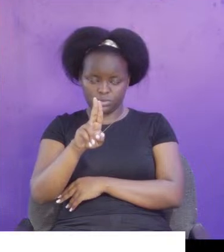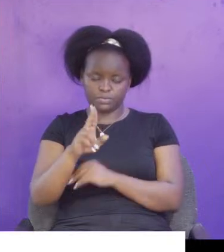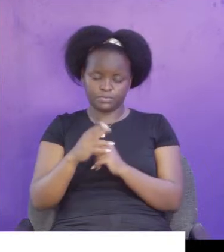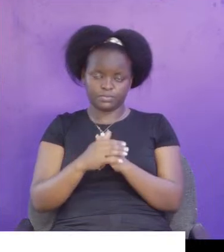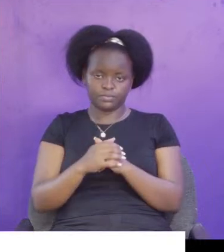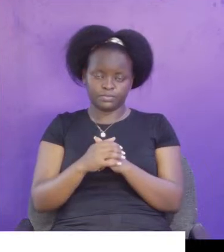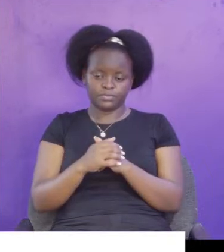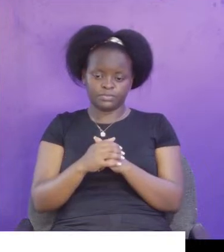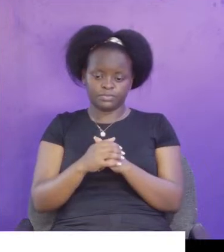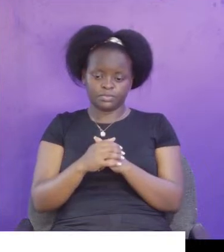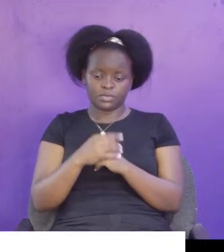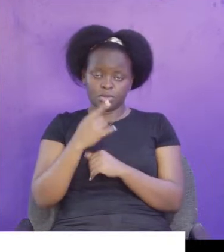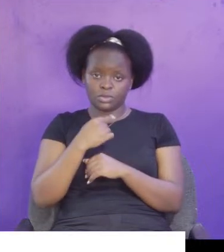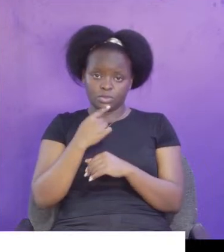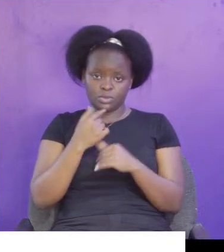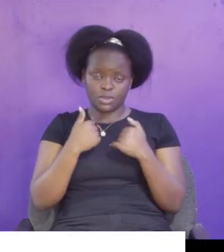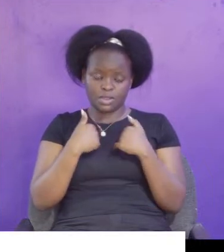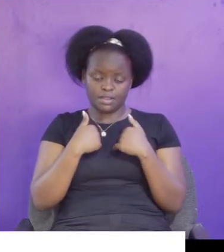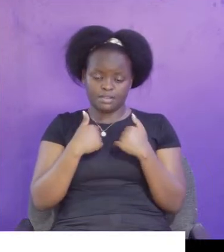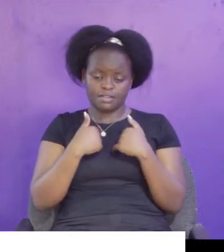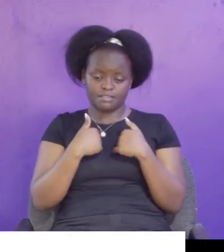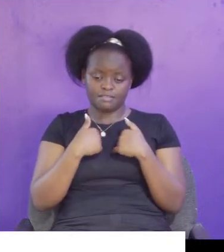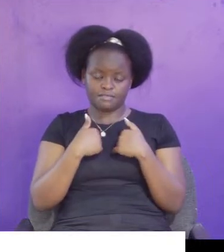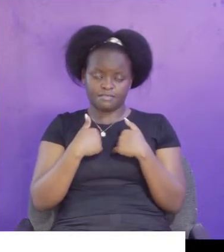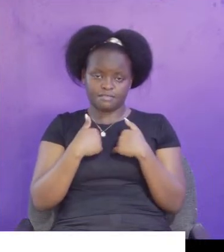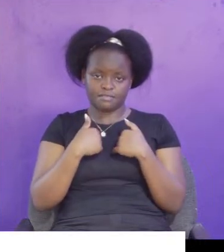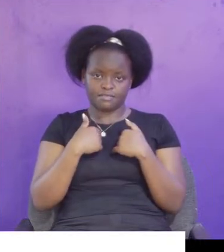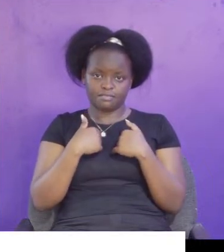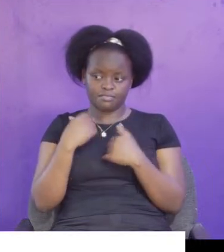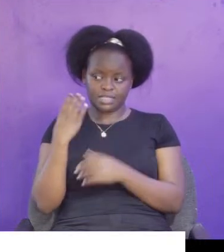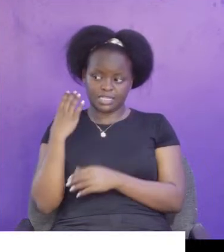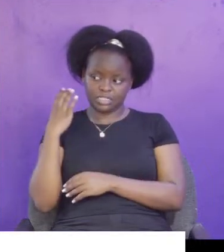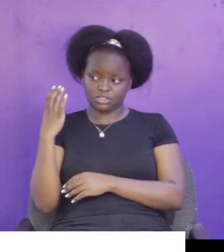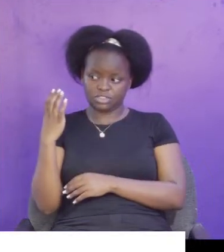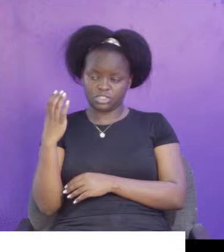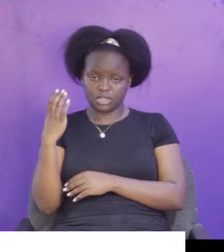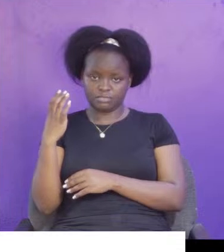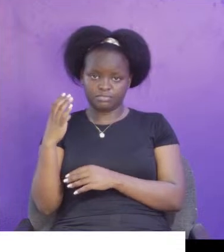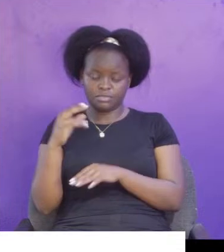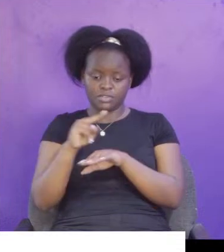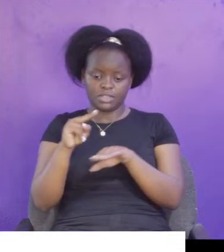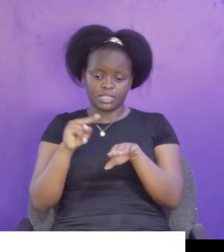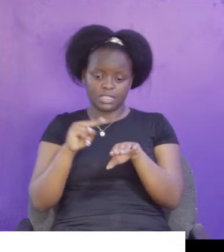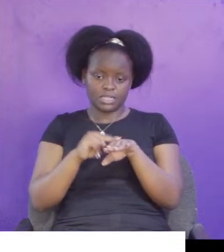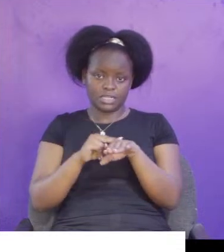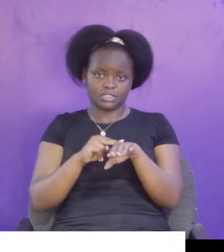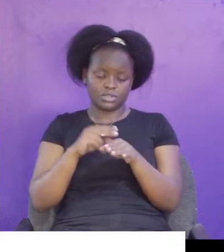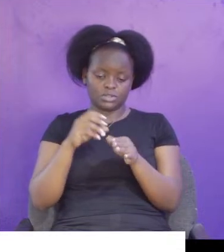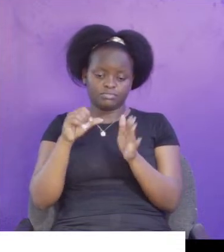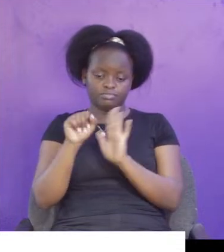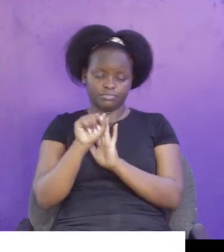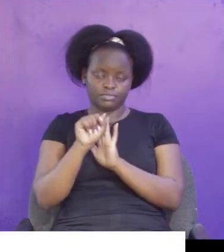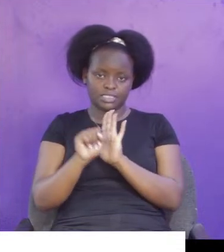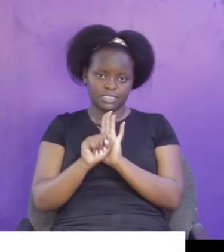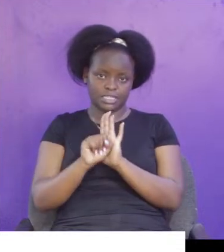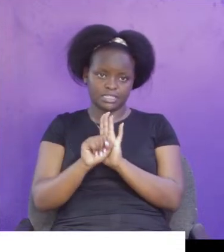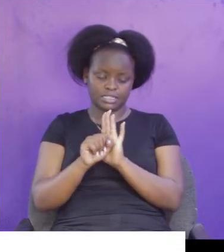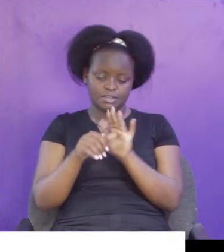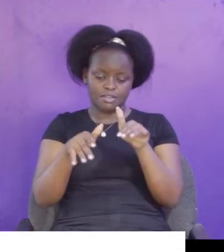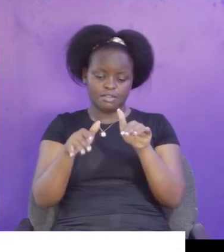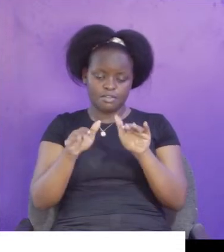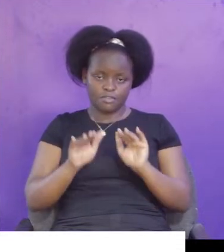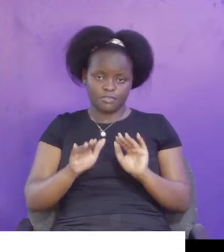who has been the co-chair of the National State Funeral Committee for the late Prime Minister Raila